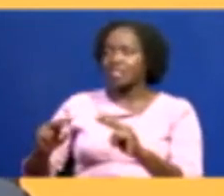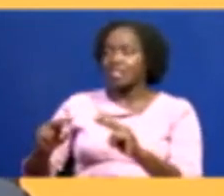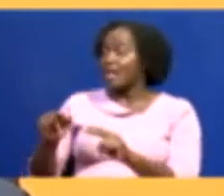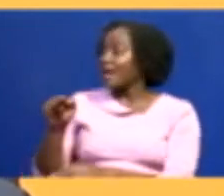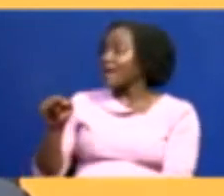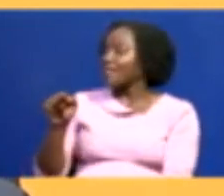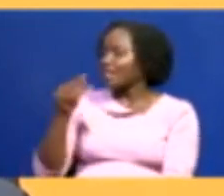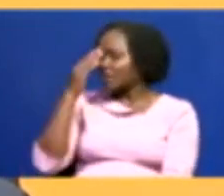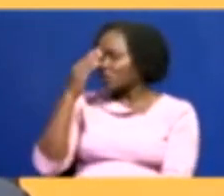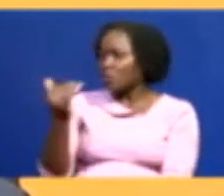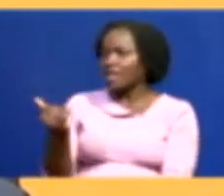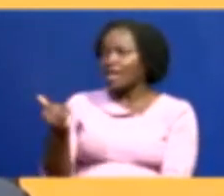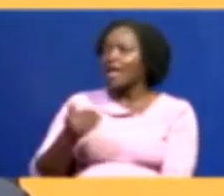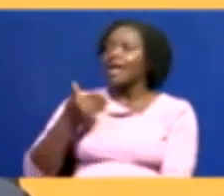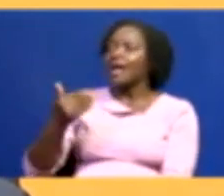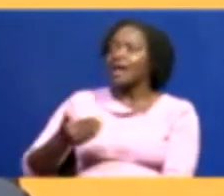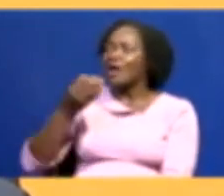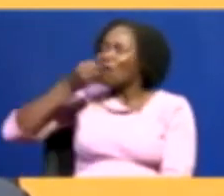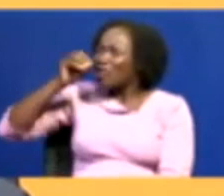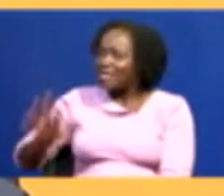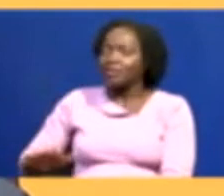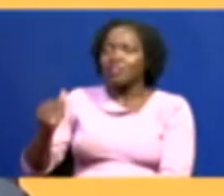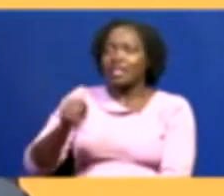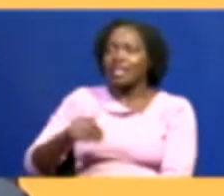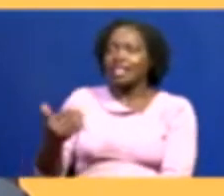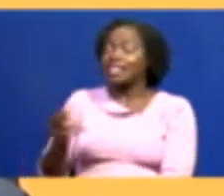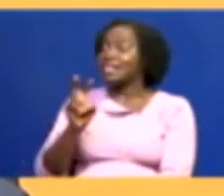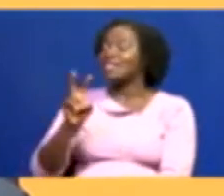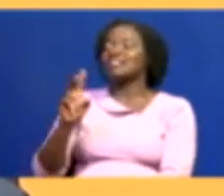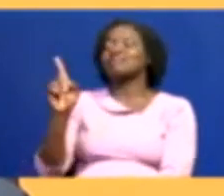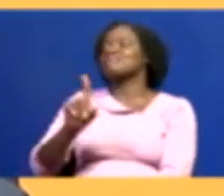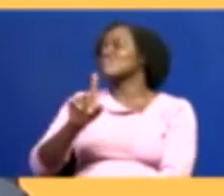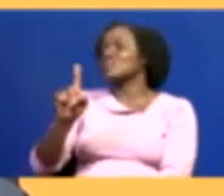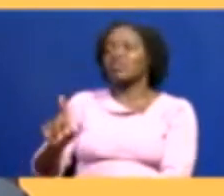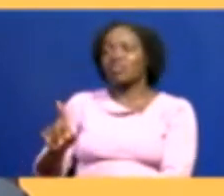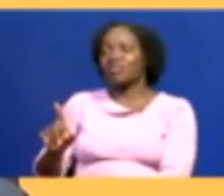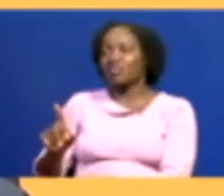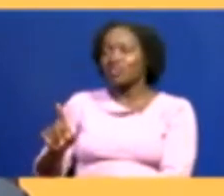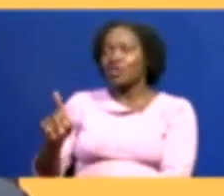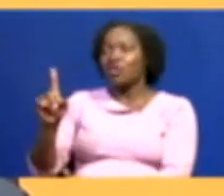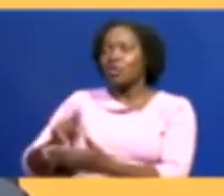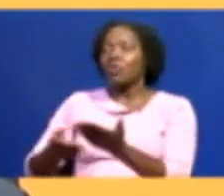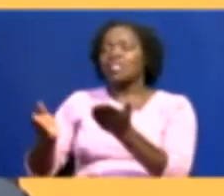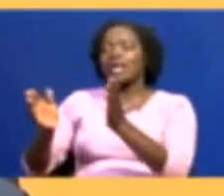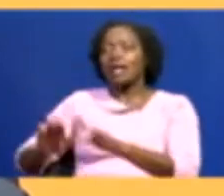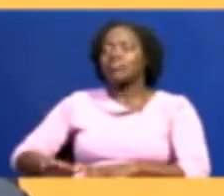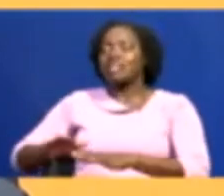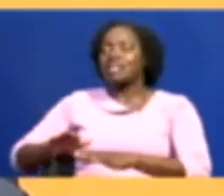that is why I always condemn anything that I see it's going wrong. Mm-hmm. What happened in Mulolongo